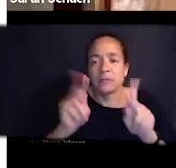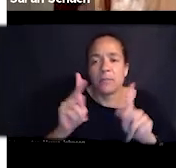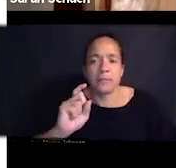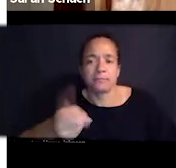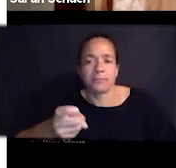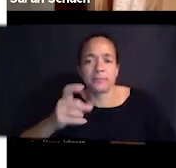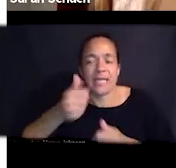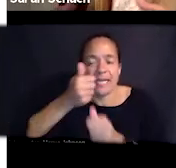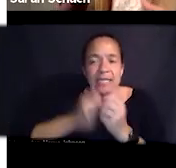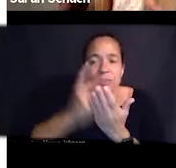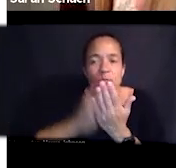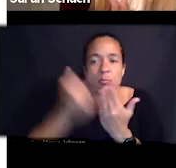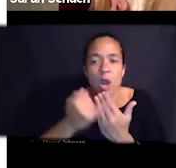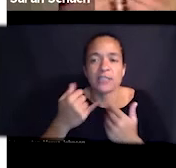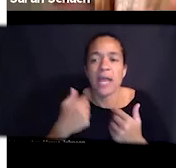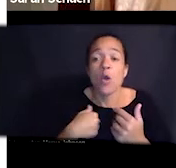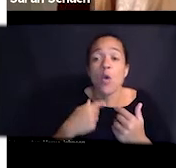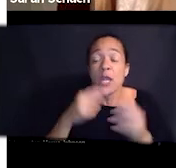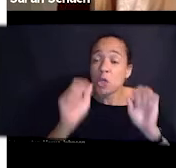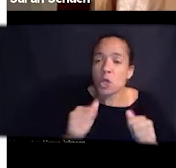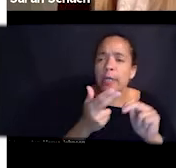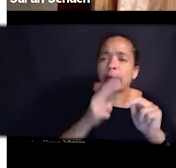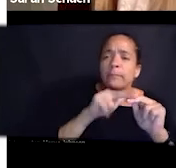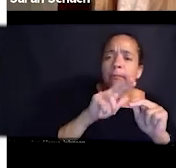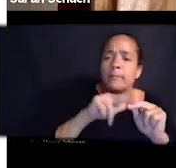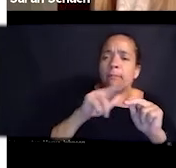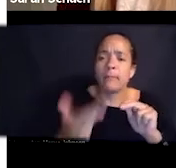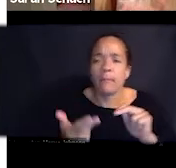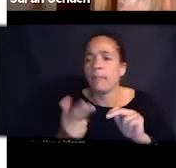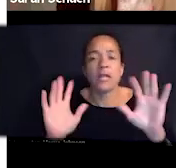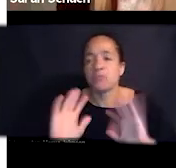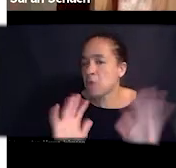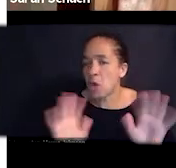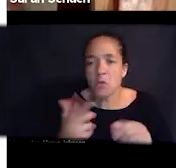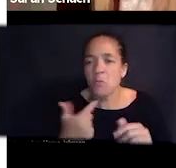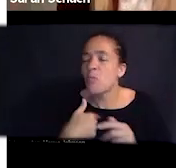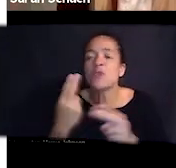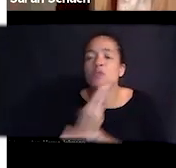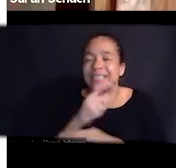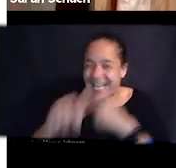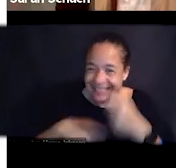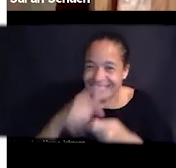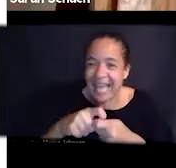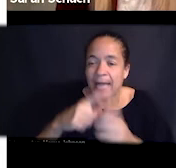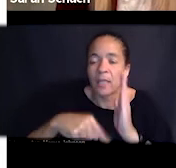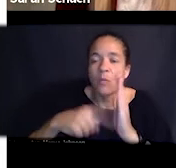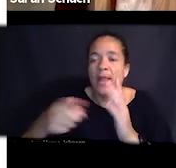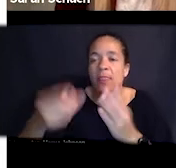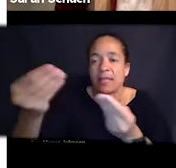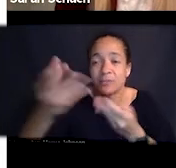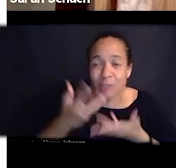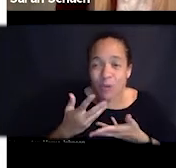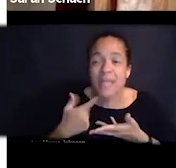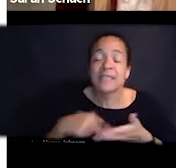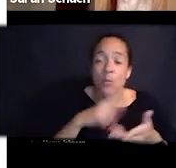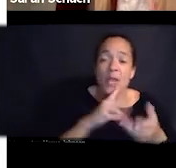for this, but we didn't. Instead, we took exactly what the residents told us, and we said, here's what we're funding until we hit $1 million. So